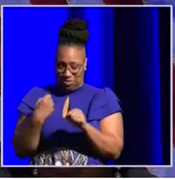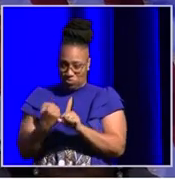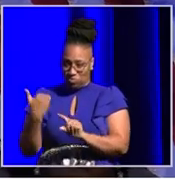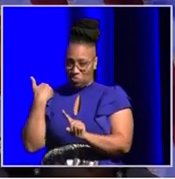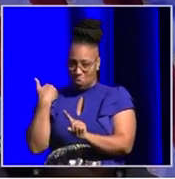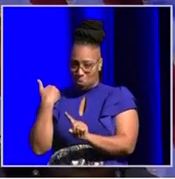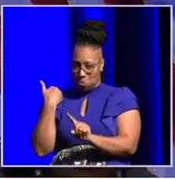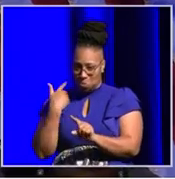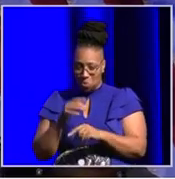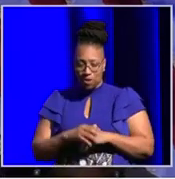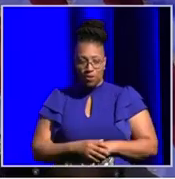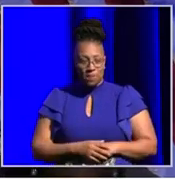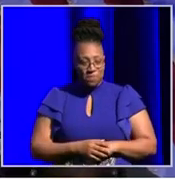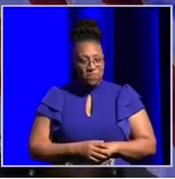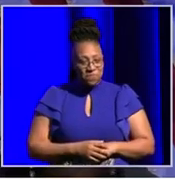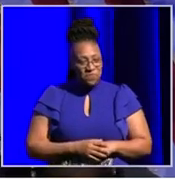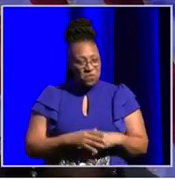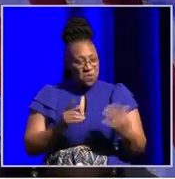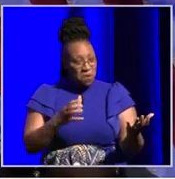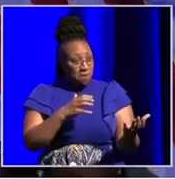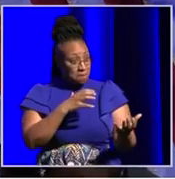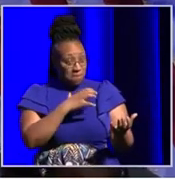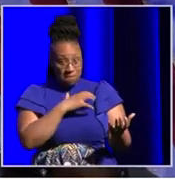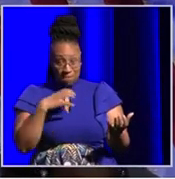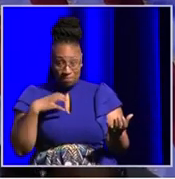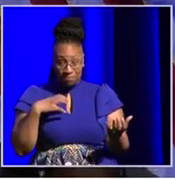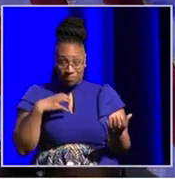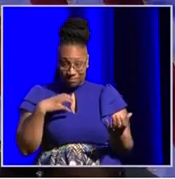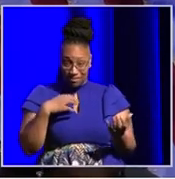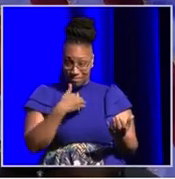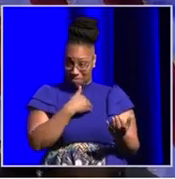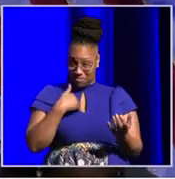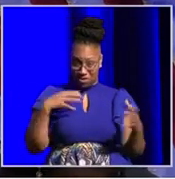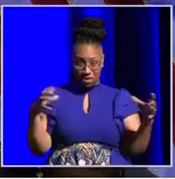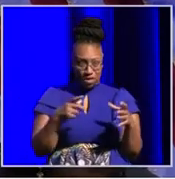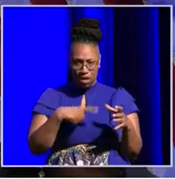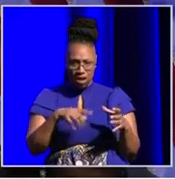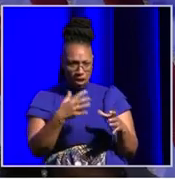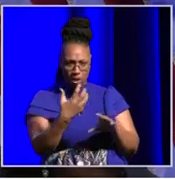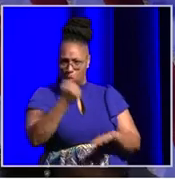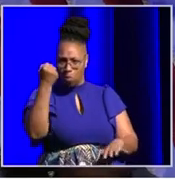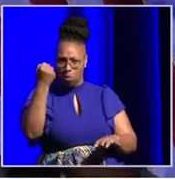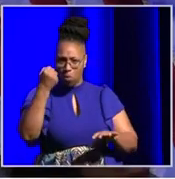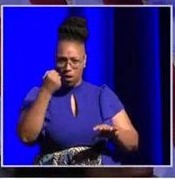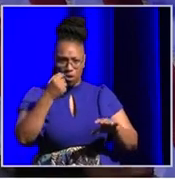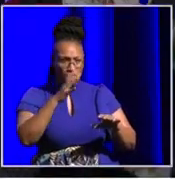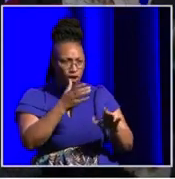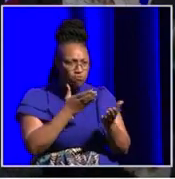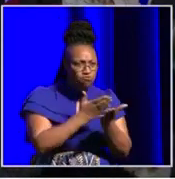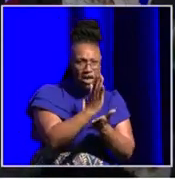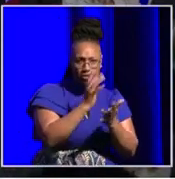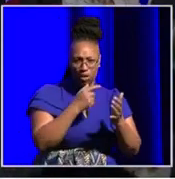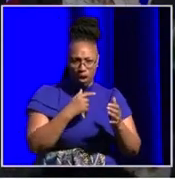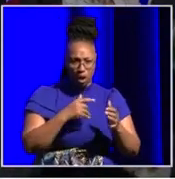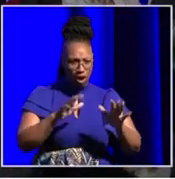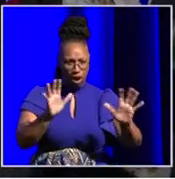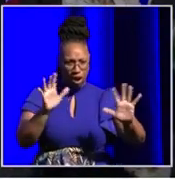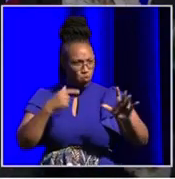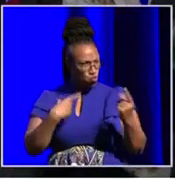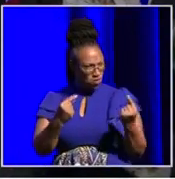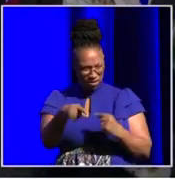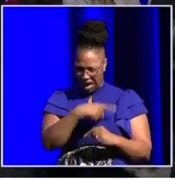and self-governance, but with our warrior on the Hill, Congresswoman Norton, she stared them down at every turn, and let me tell you, she does not blink